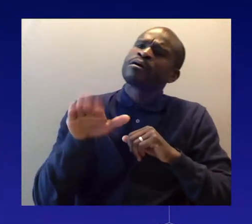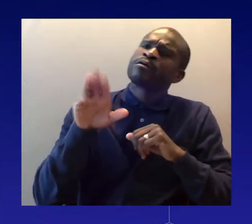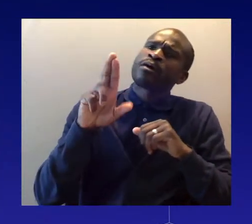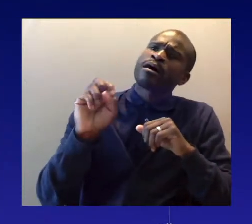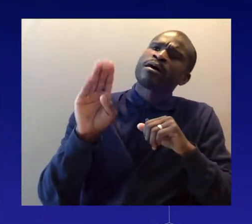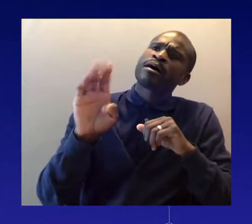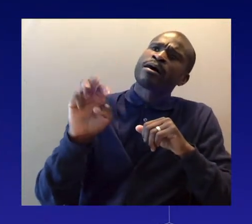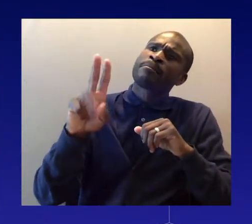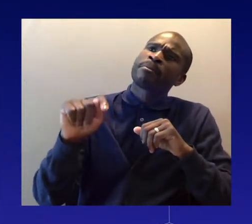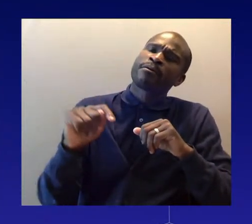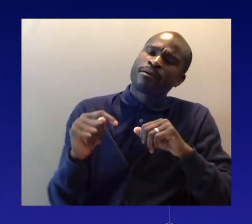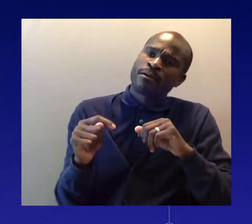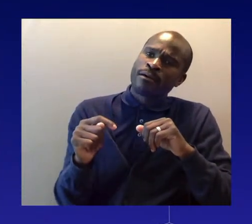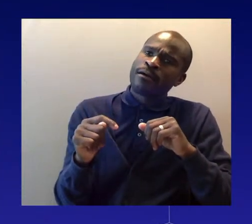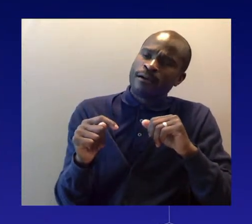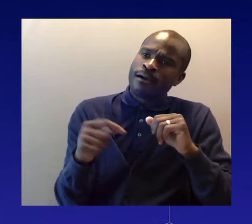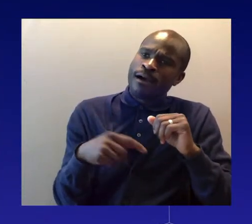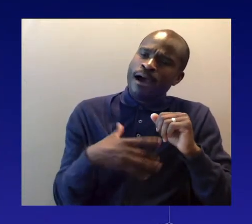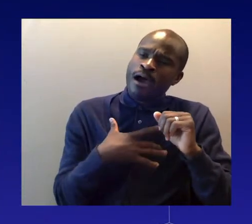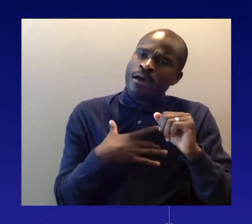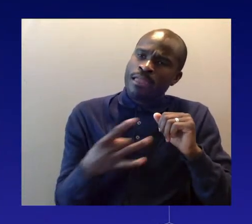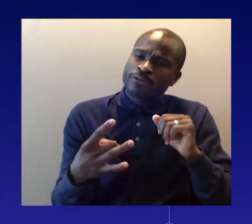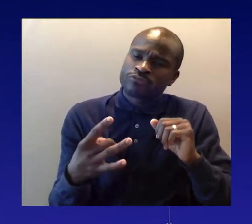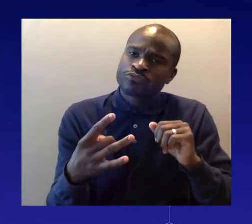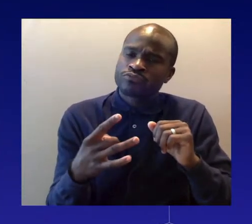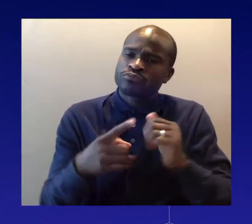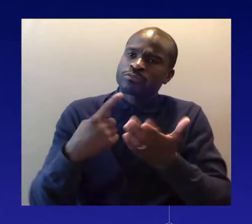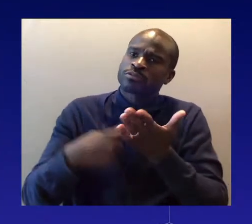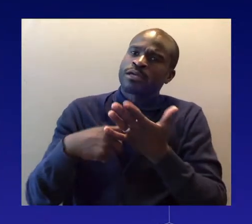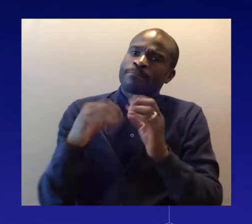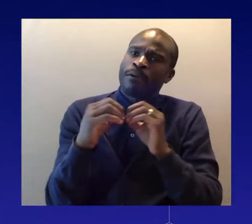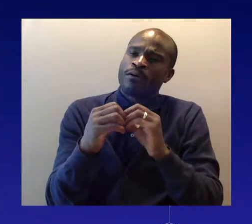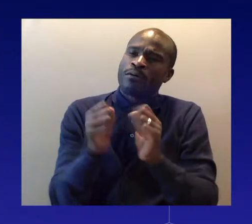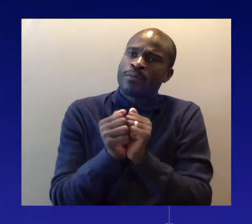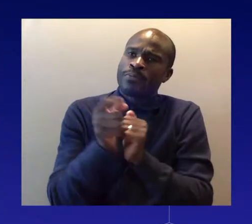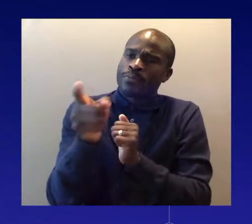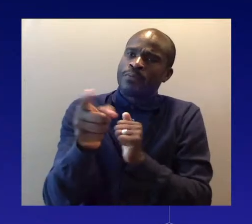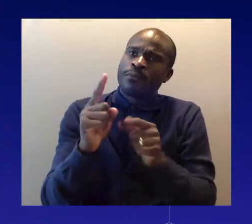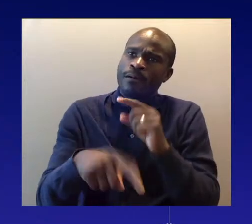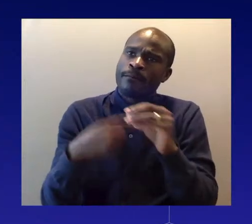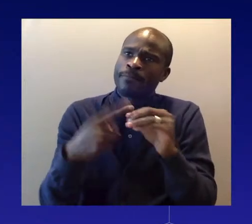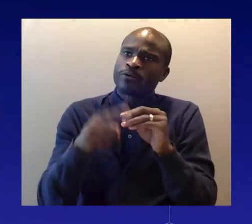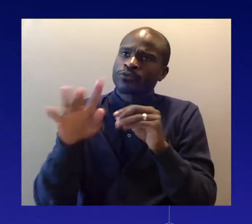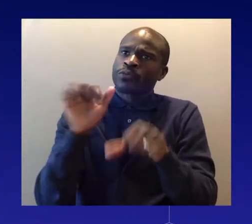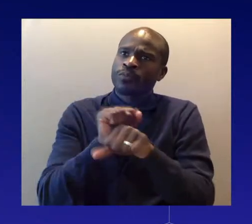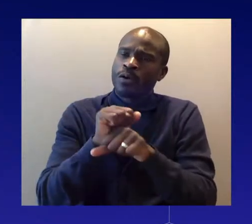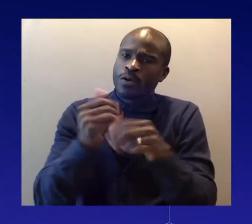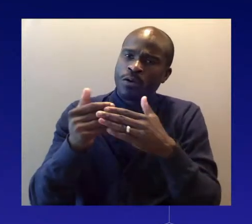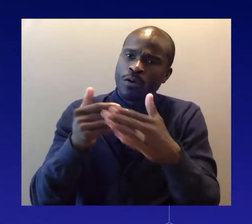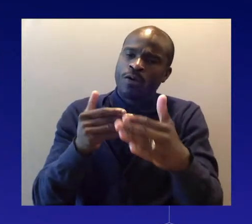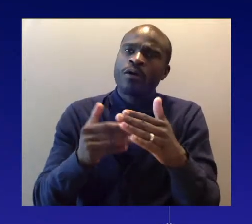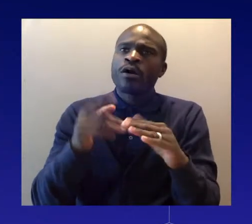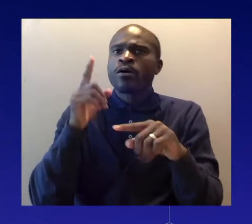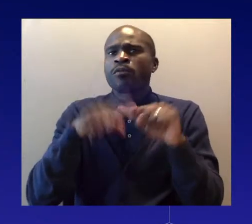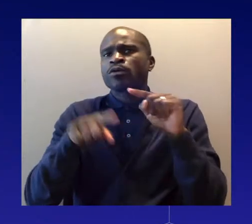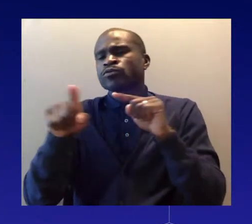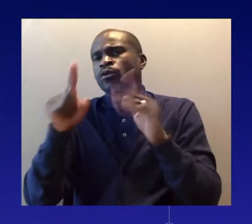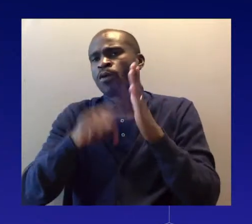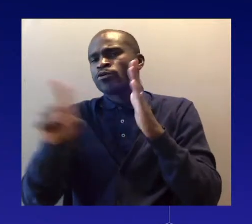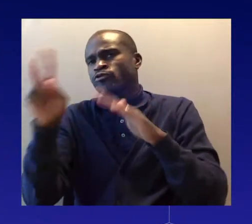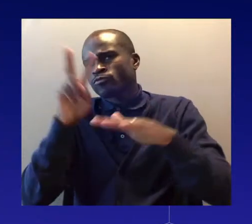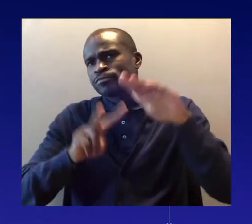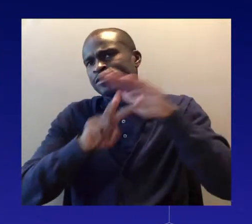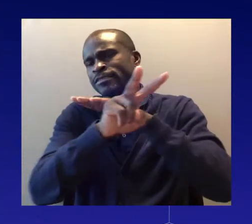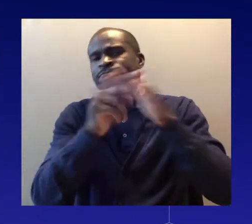real opportunities in policy and in care delivery over the next 5 to 10 years. Yeah, and I'll try to make this as quick as I can,